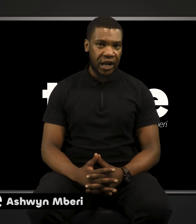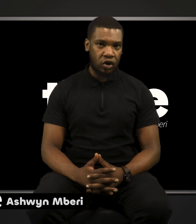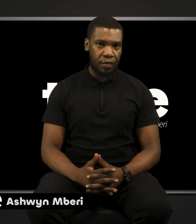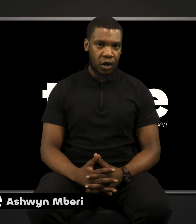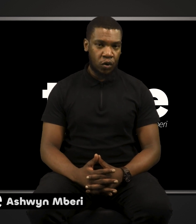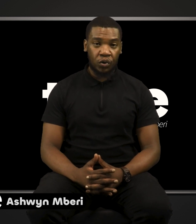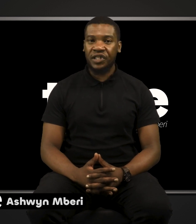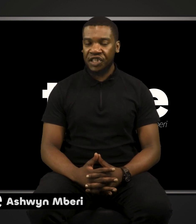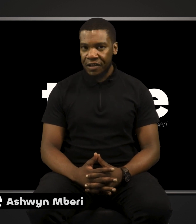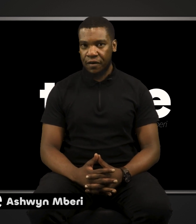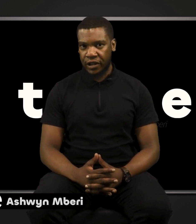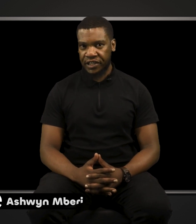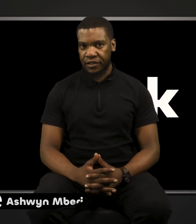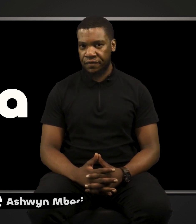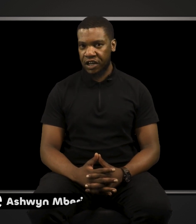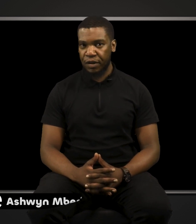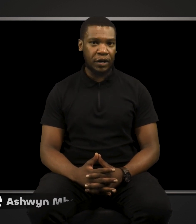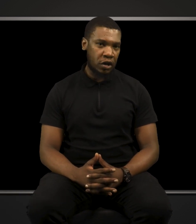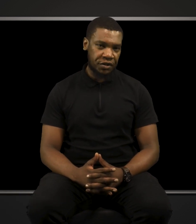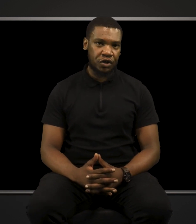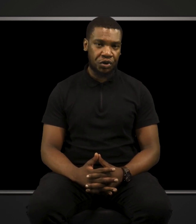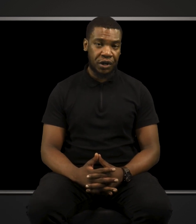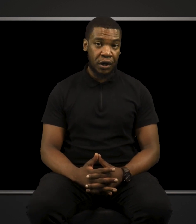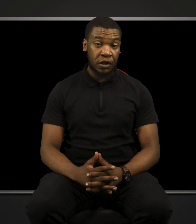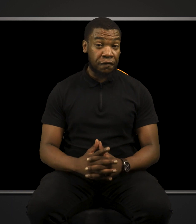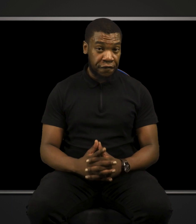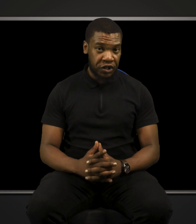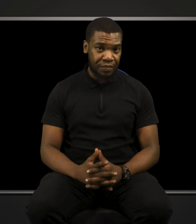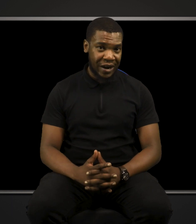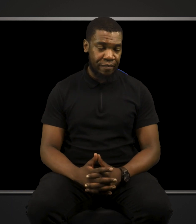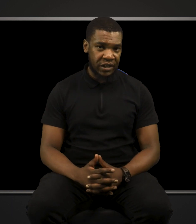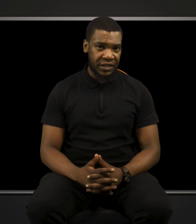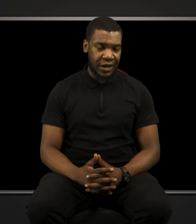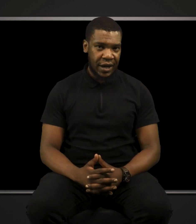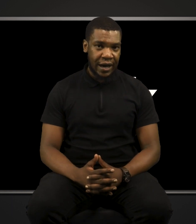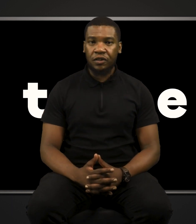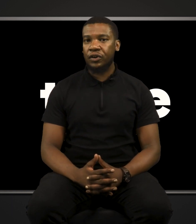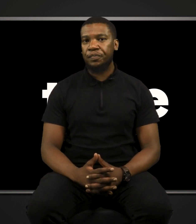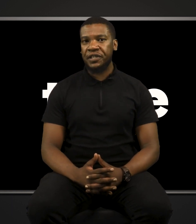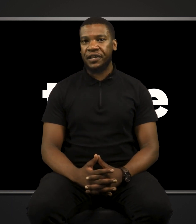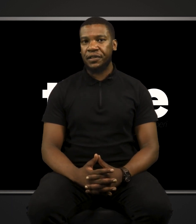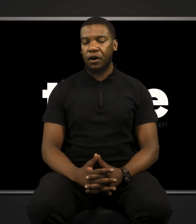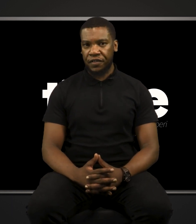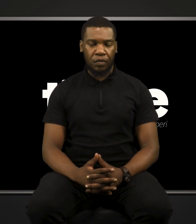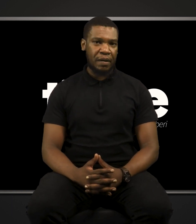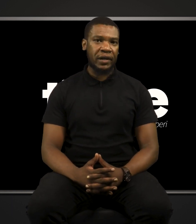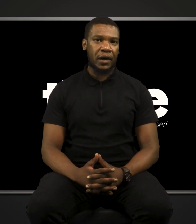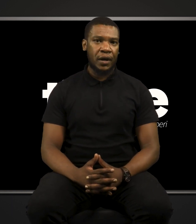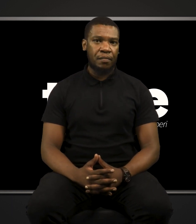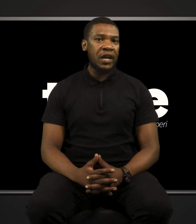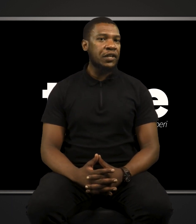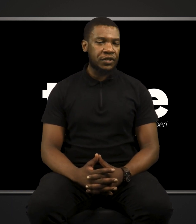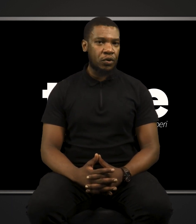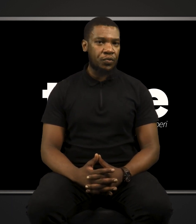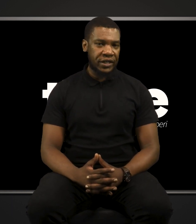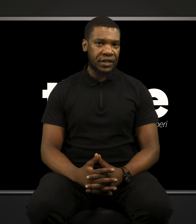Hage Geingob, who was the chief architect of the Namibian Constitution, the first Prime Minister and third President of the Republic.